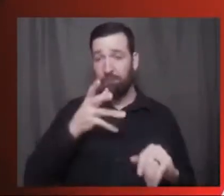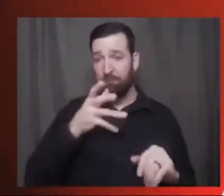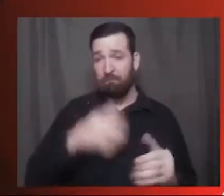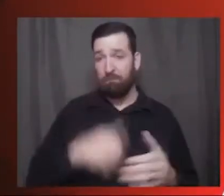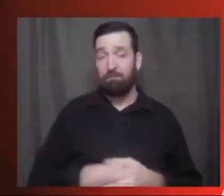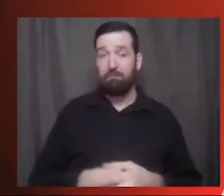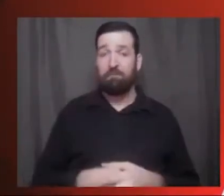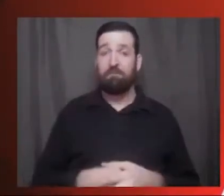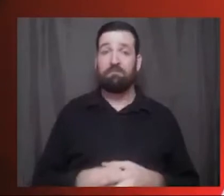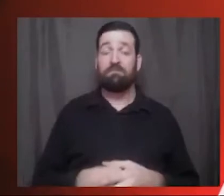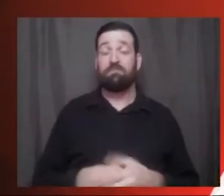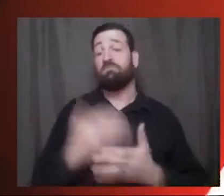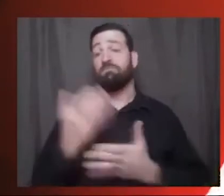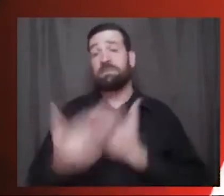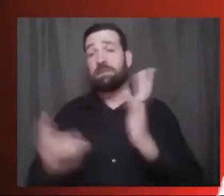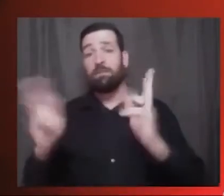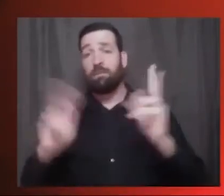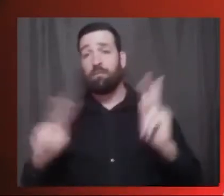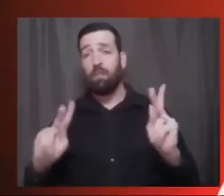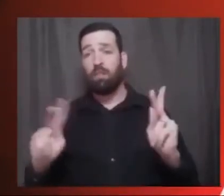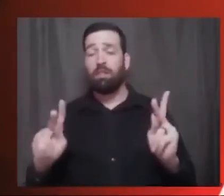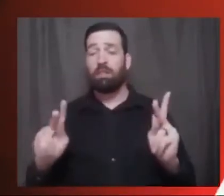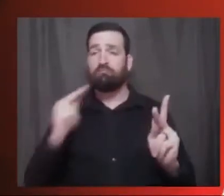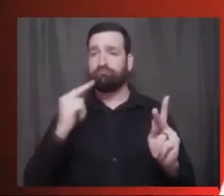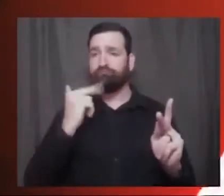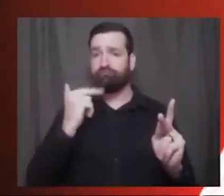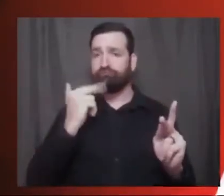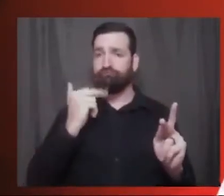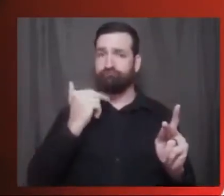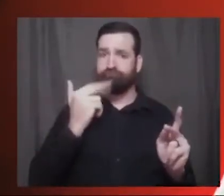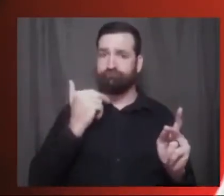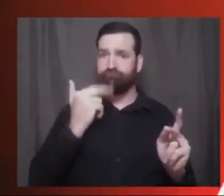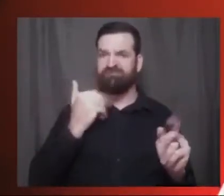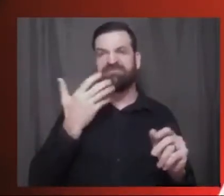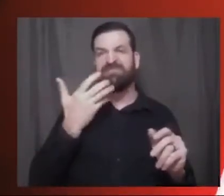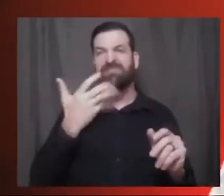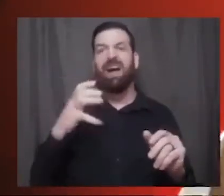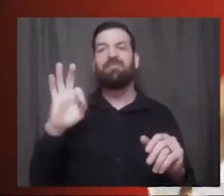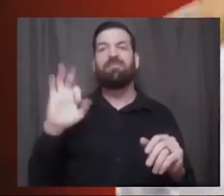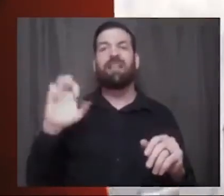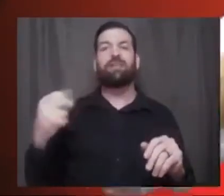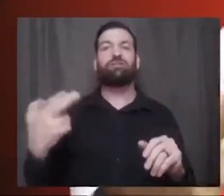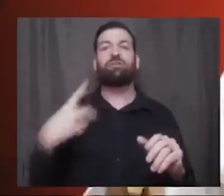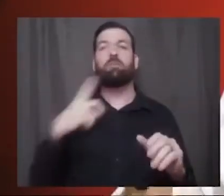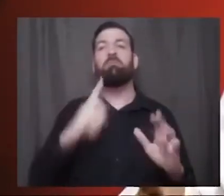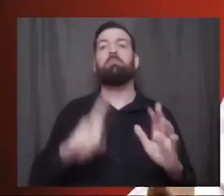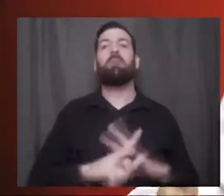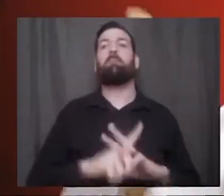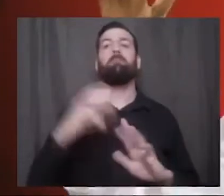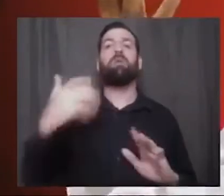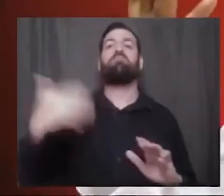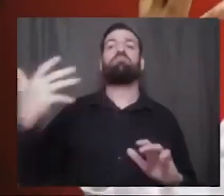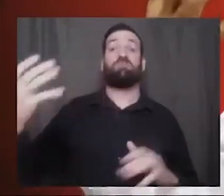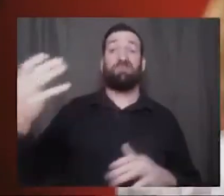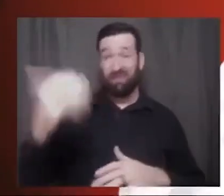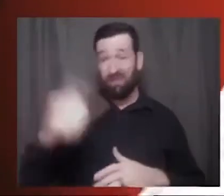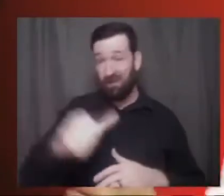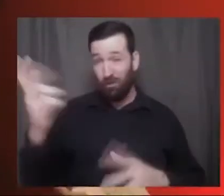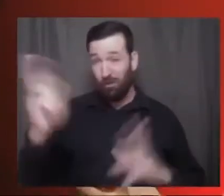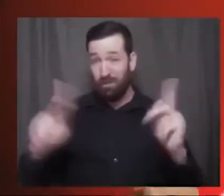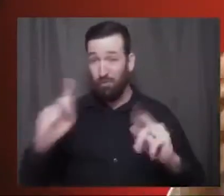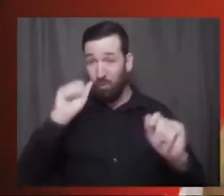some people have tiniest little hot flashes every so often, and other people are dripping in sweat. They wake up at night with the